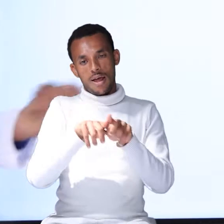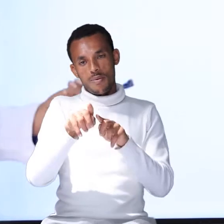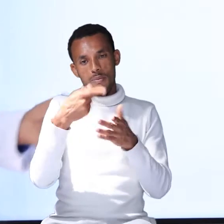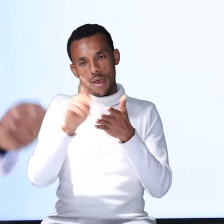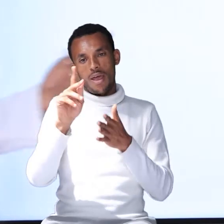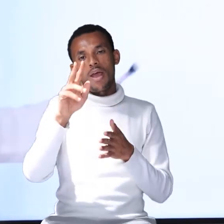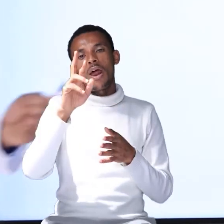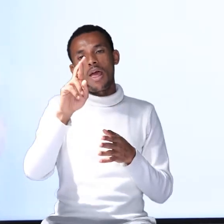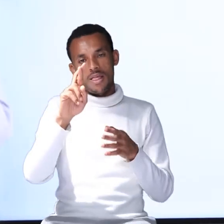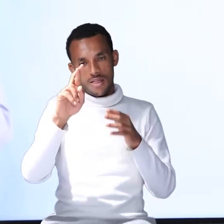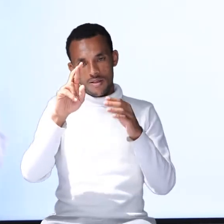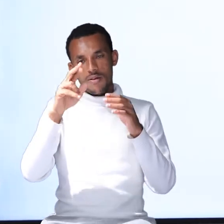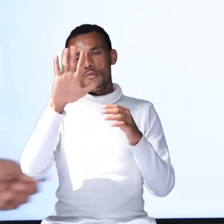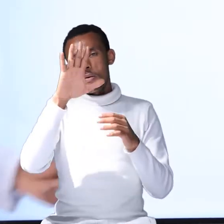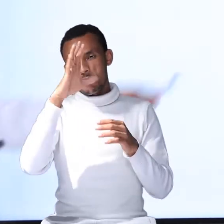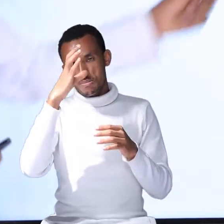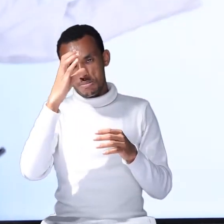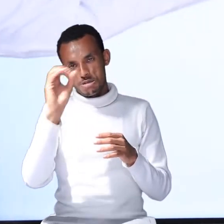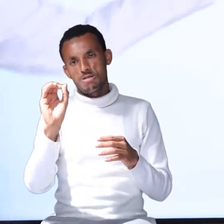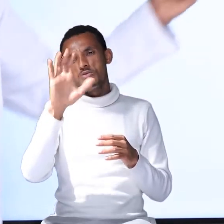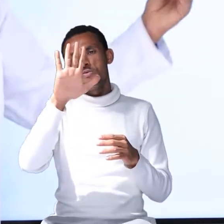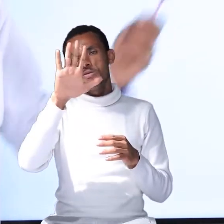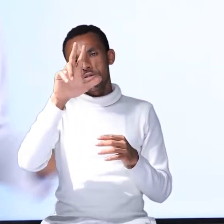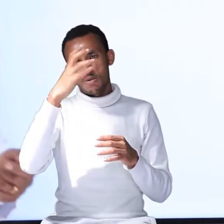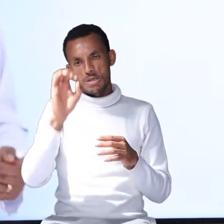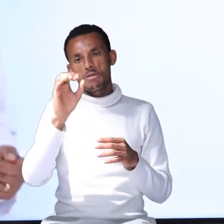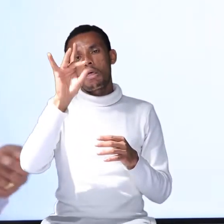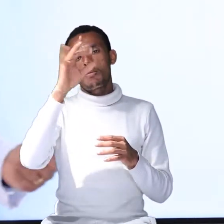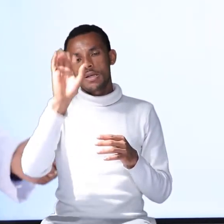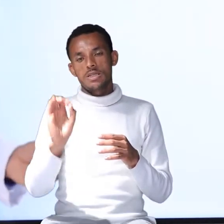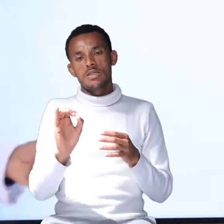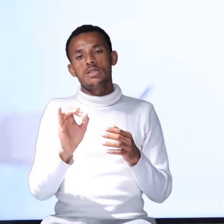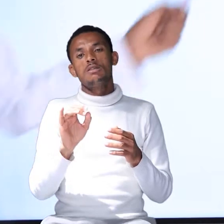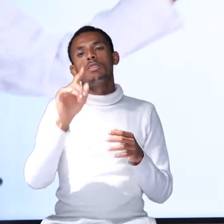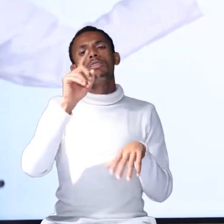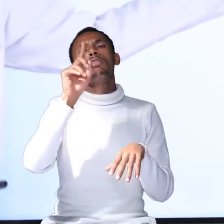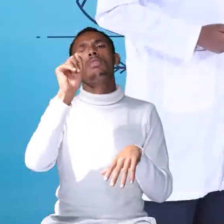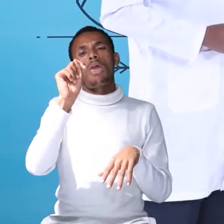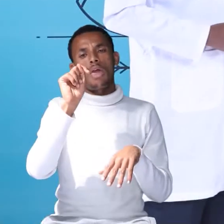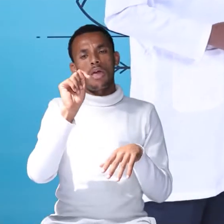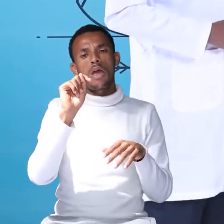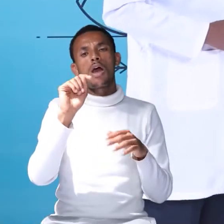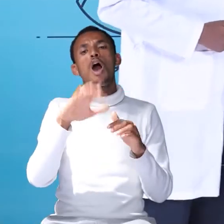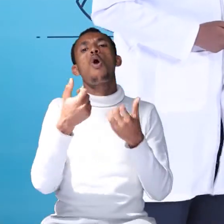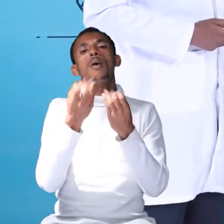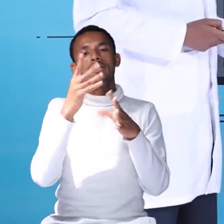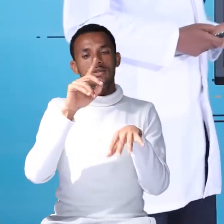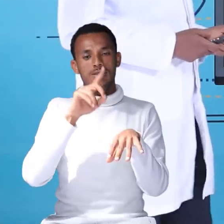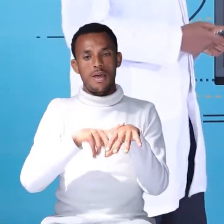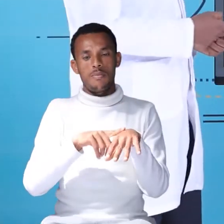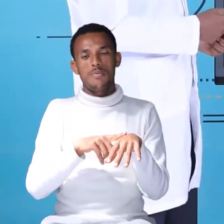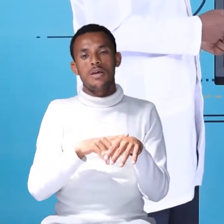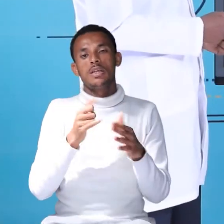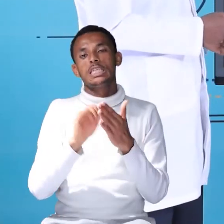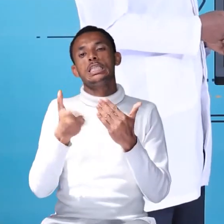pay rate, 5%, 3%, 10%, T for how long you are using that amount. The product of the 3, it gives that